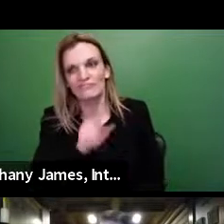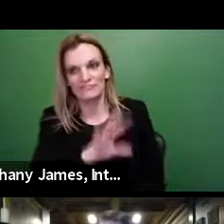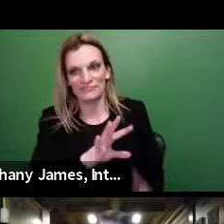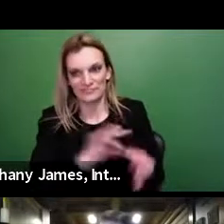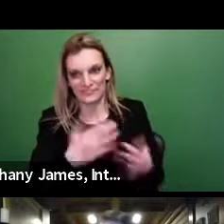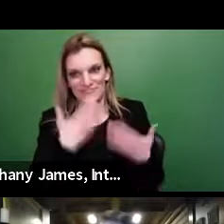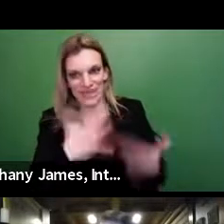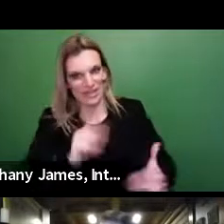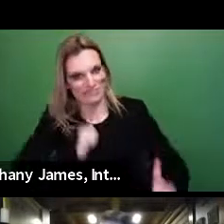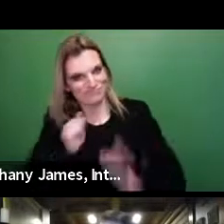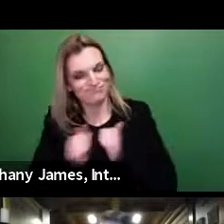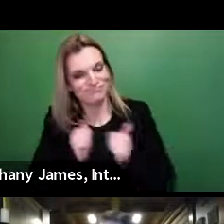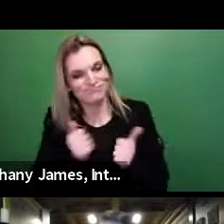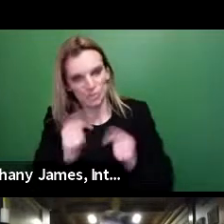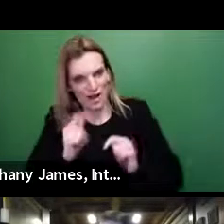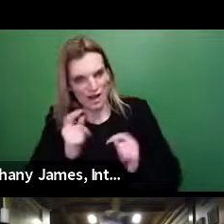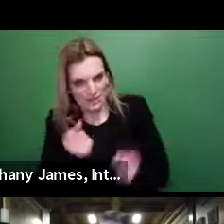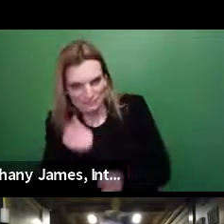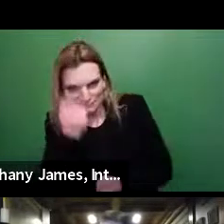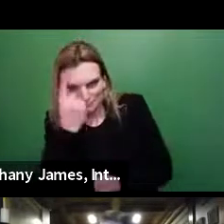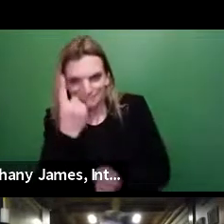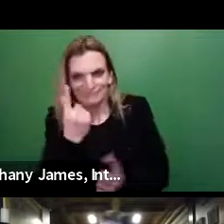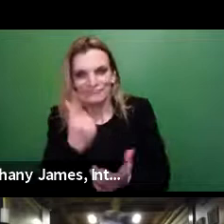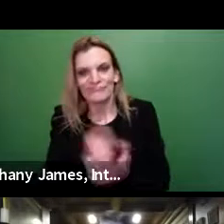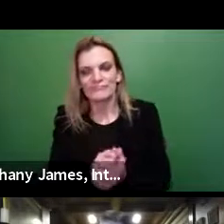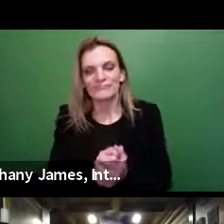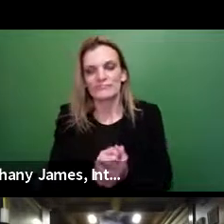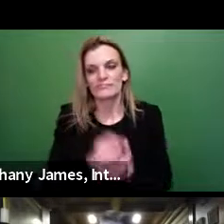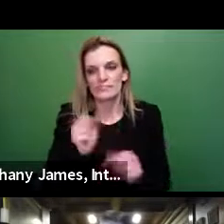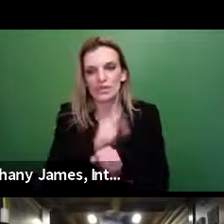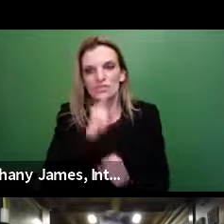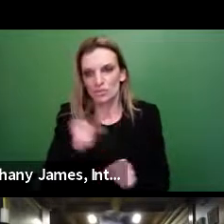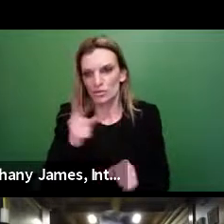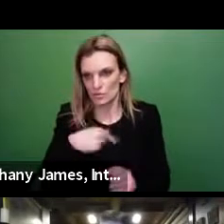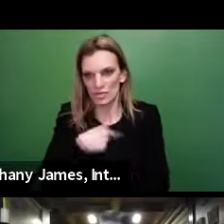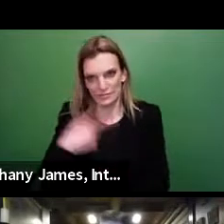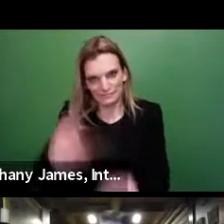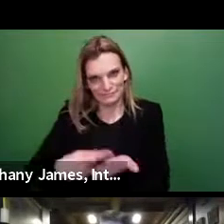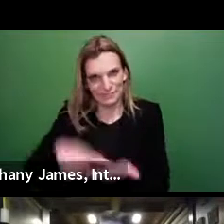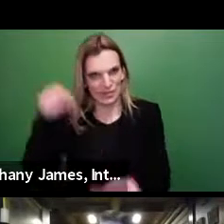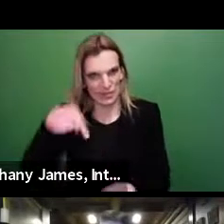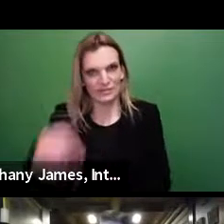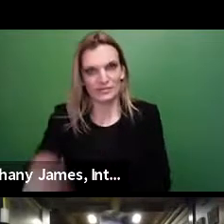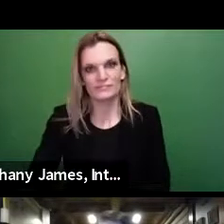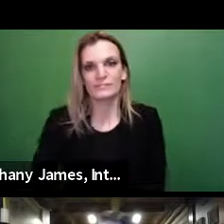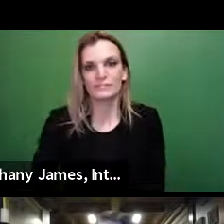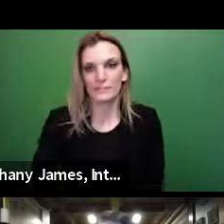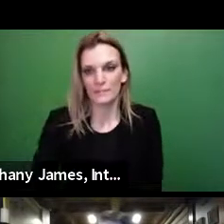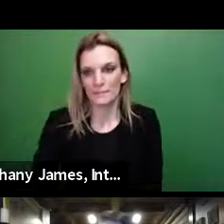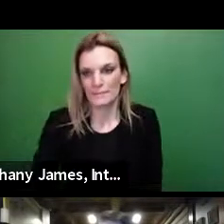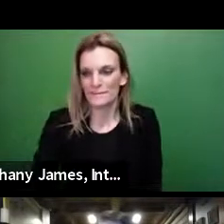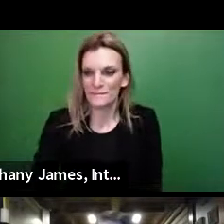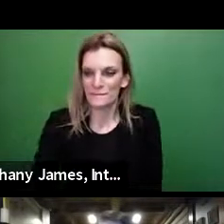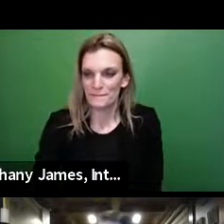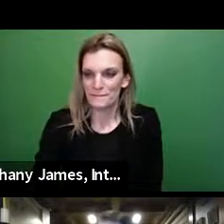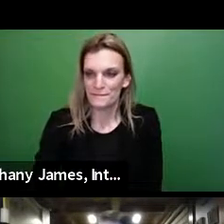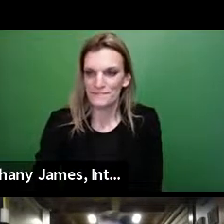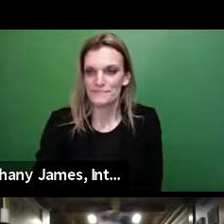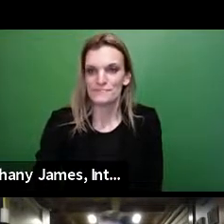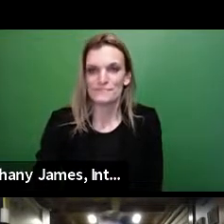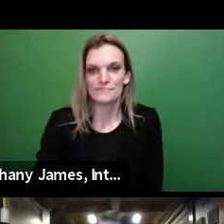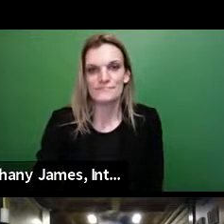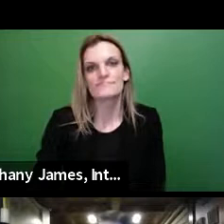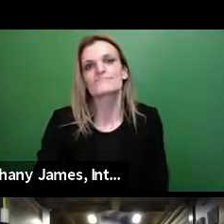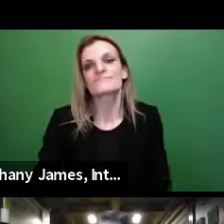in his zeal to understand and make certain that this issue is addressed. Thank you, Commissioner. Thank you, Commissioner Lauer. Thank